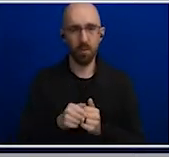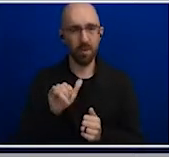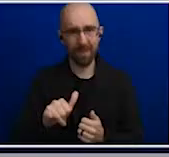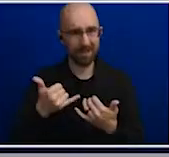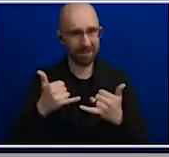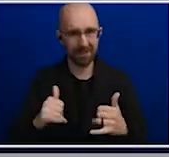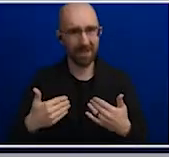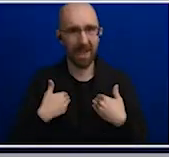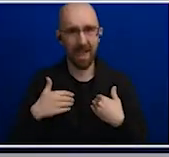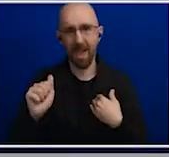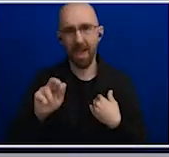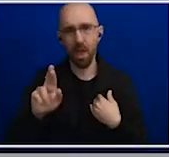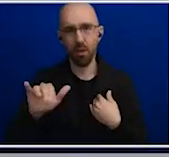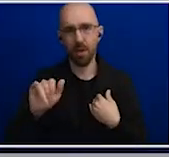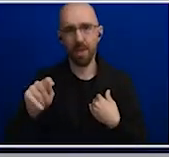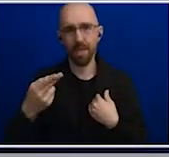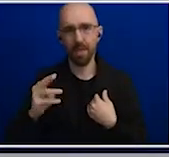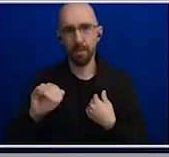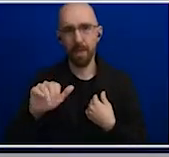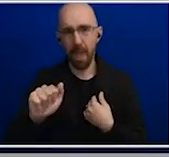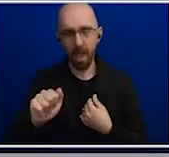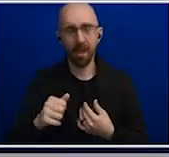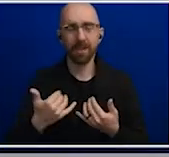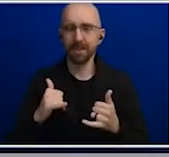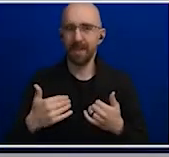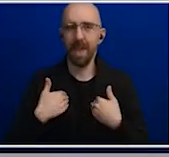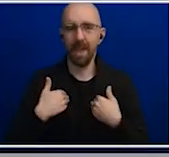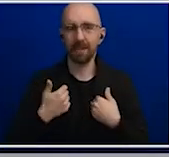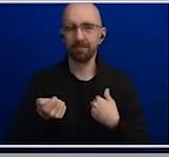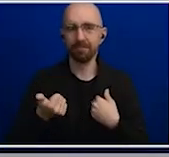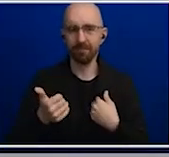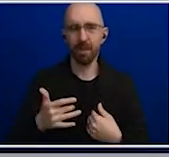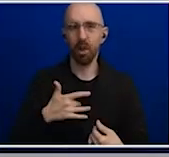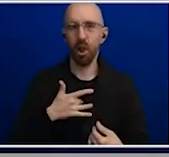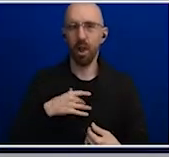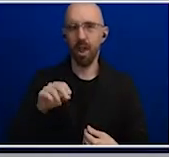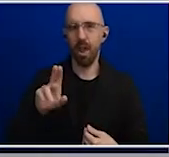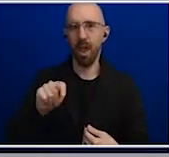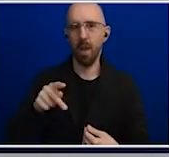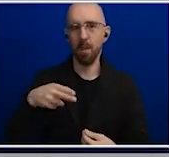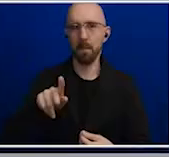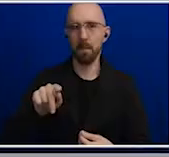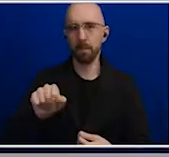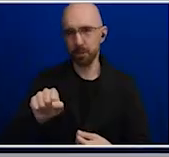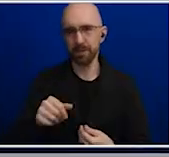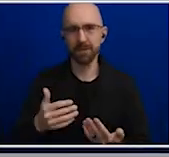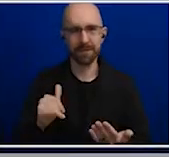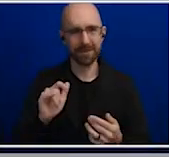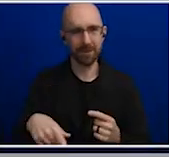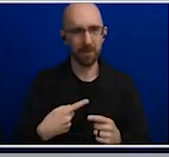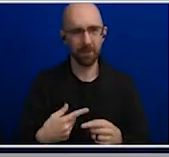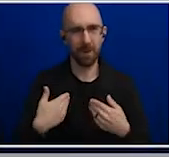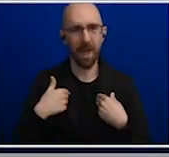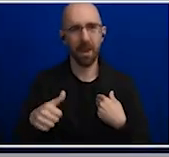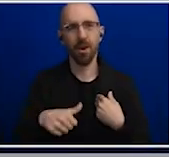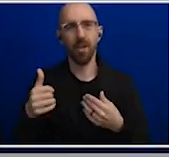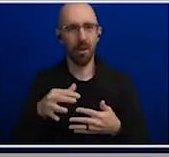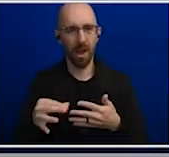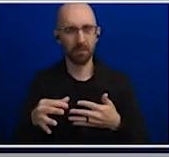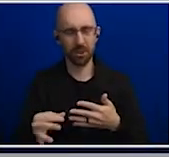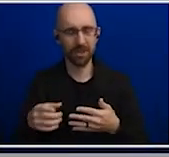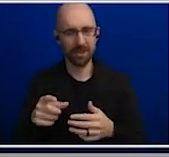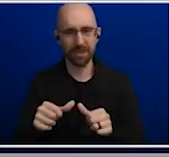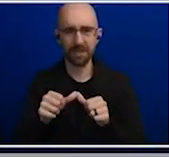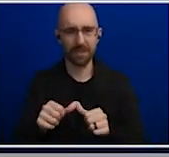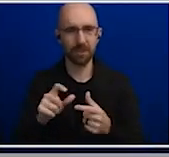arrhythmias, he was still having, marginal cardiac outputs, and so that's when we had another option as he continued to